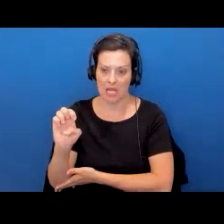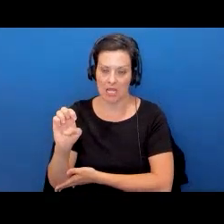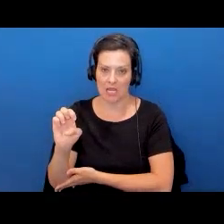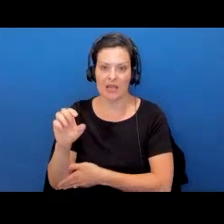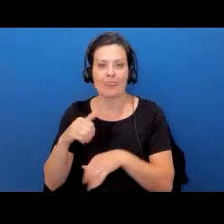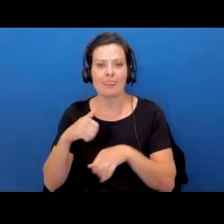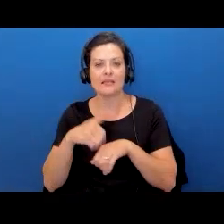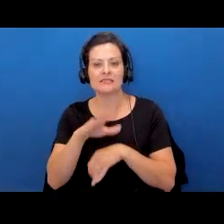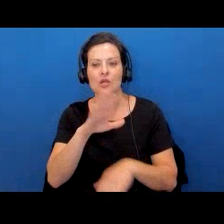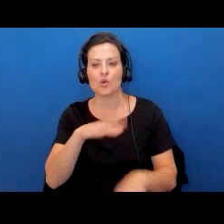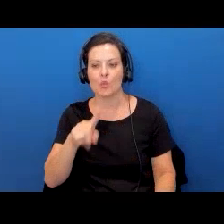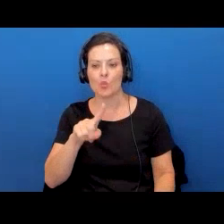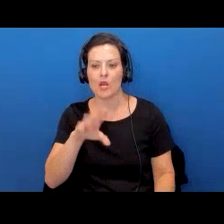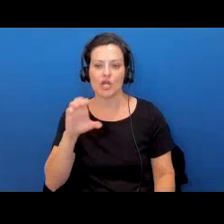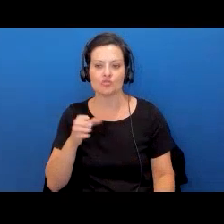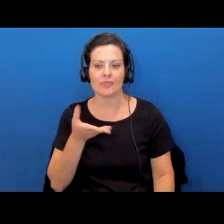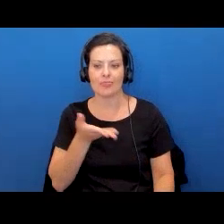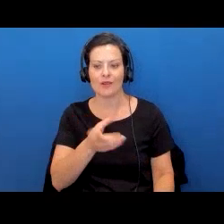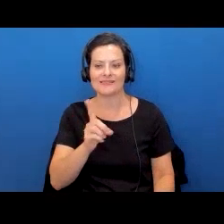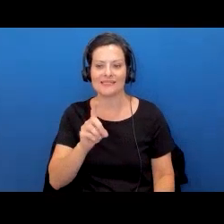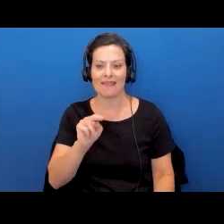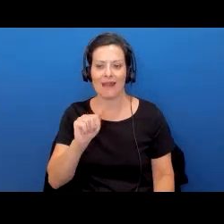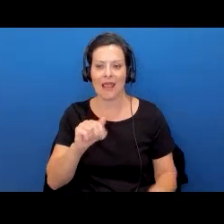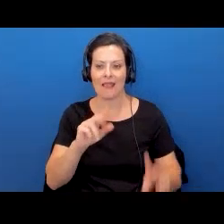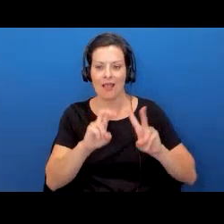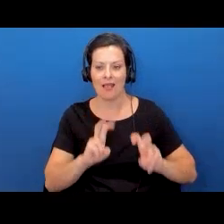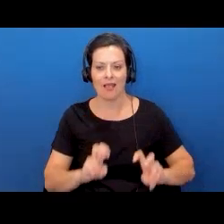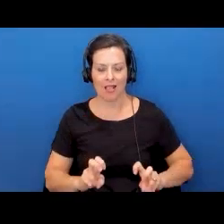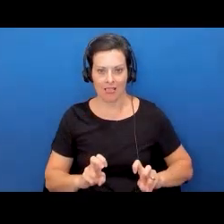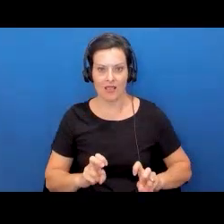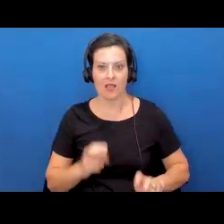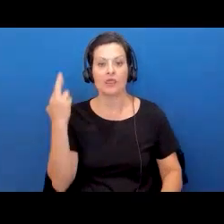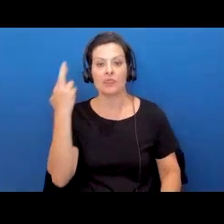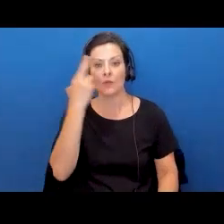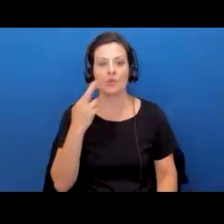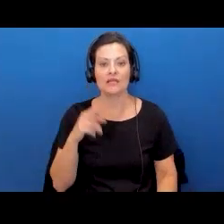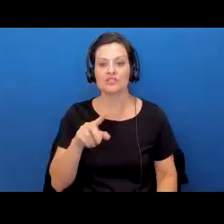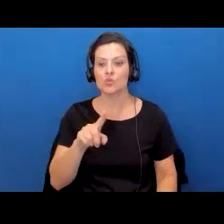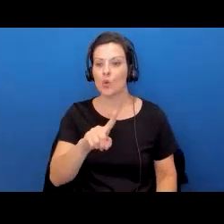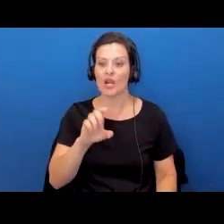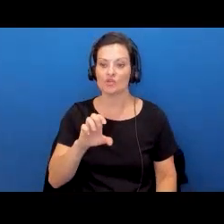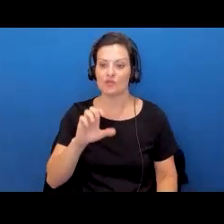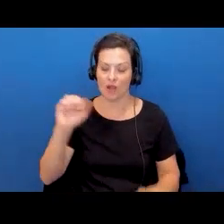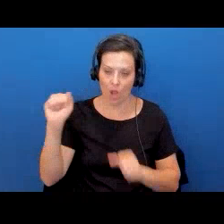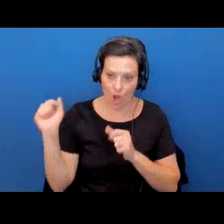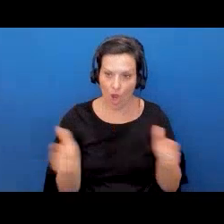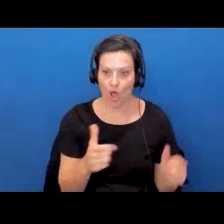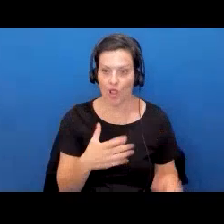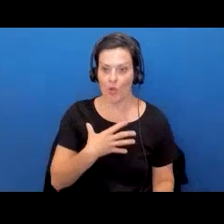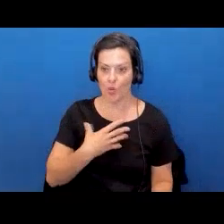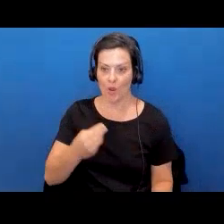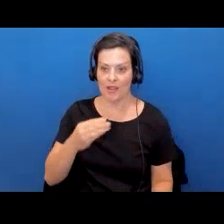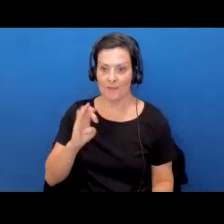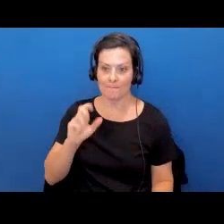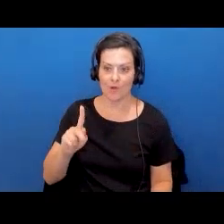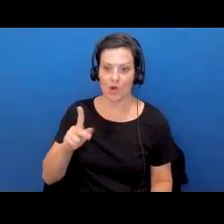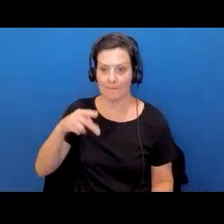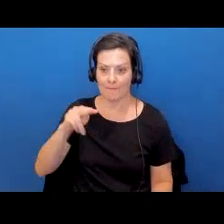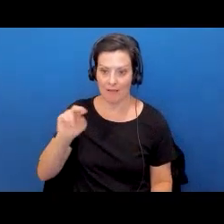about 100 away to have DNA analysis, and found that all 100 of them were white bark pine.